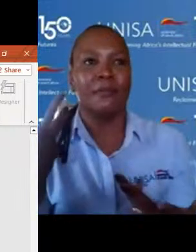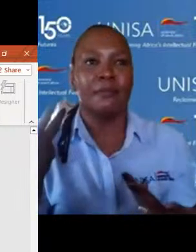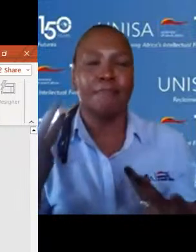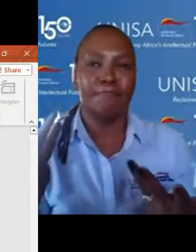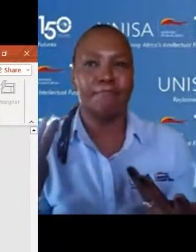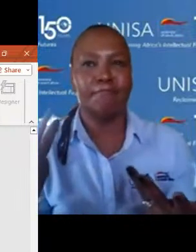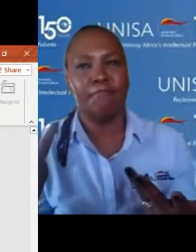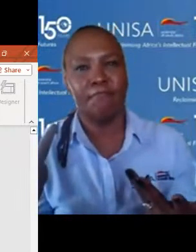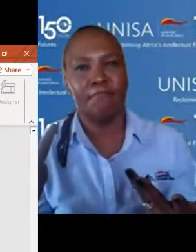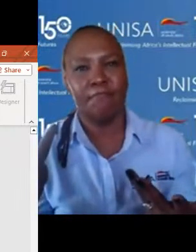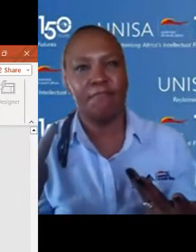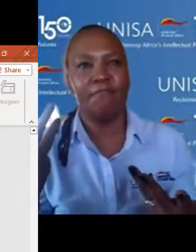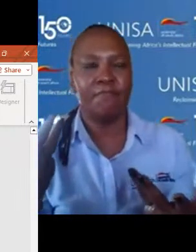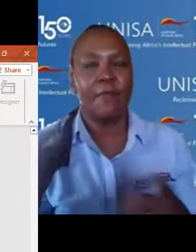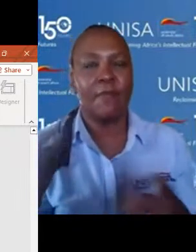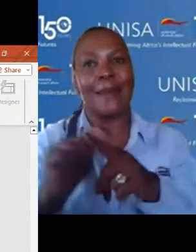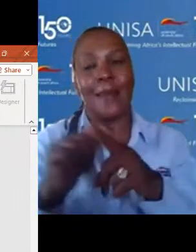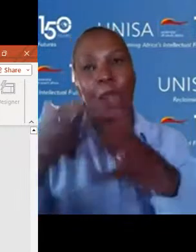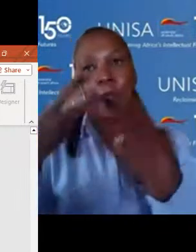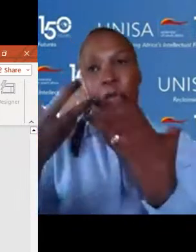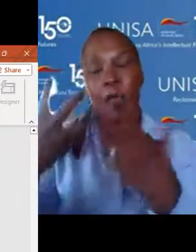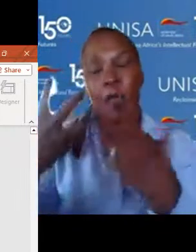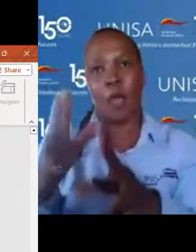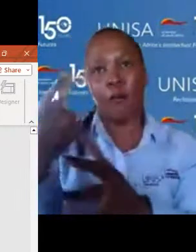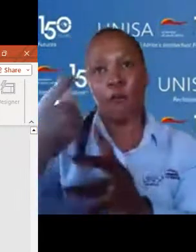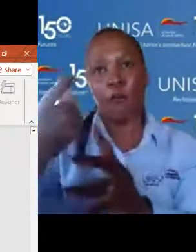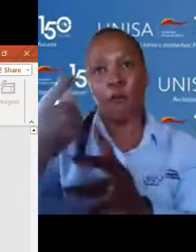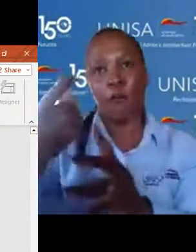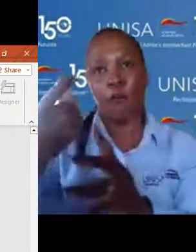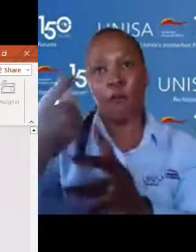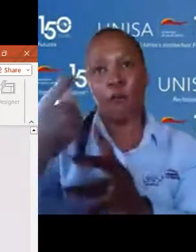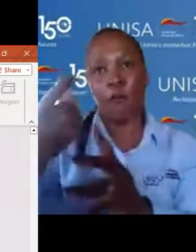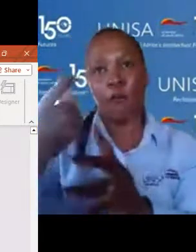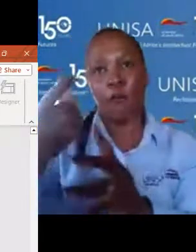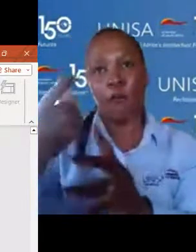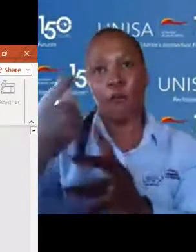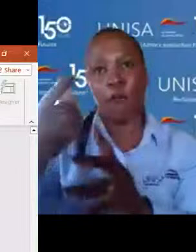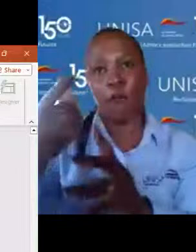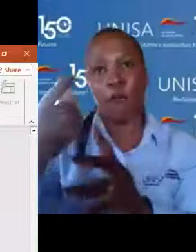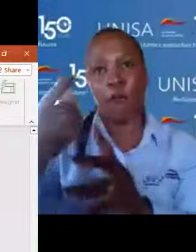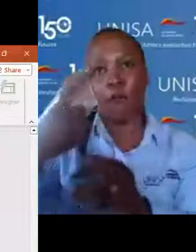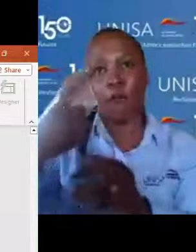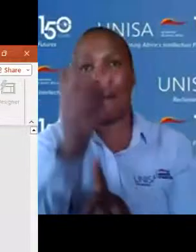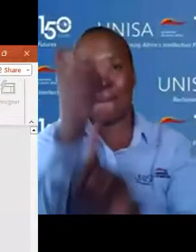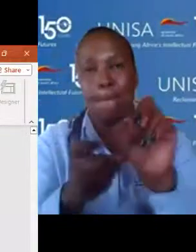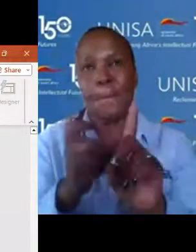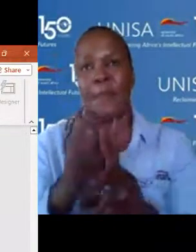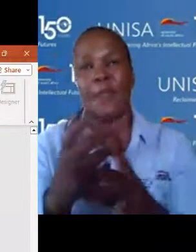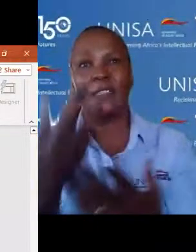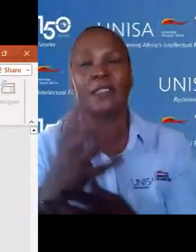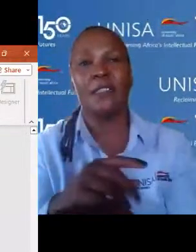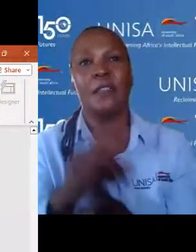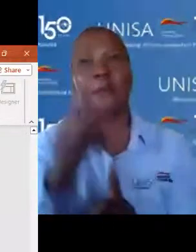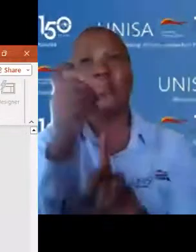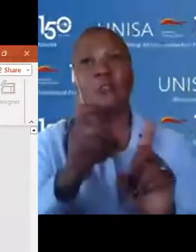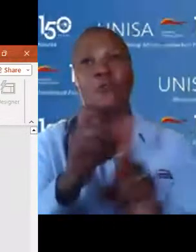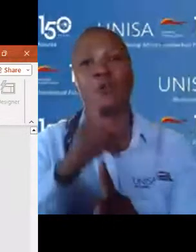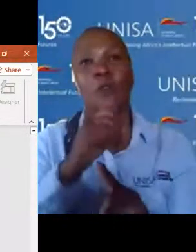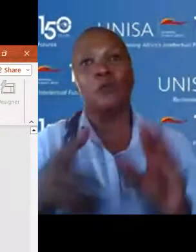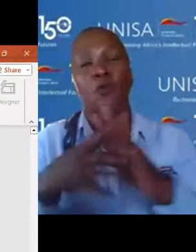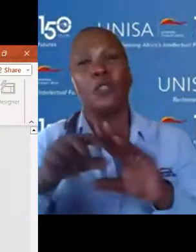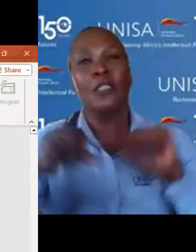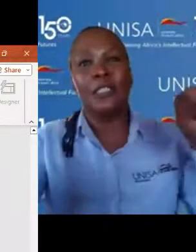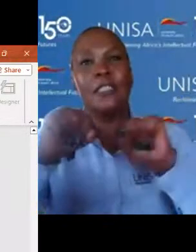are trained for an individual. So if you are a person who's busy, who goes to the gym, who goes to work,